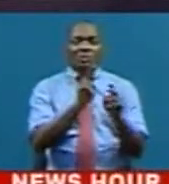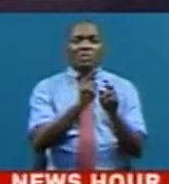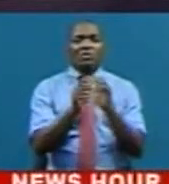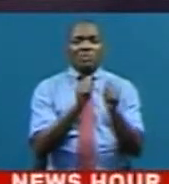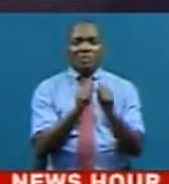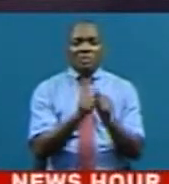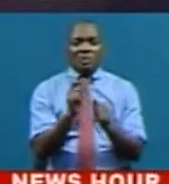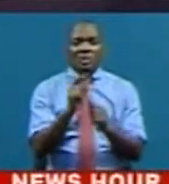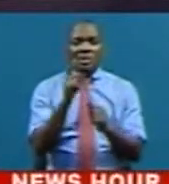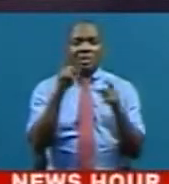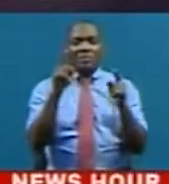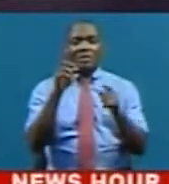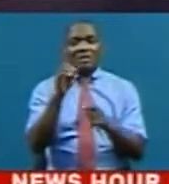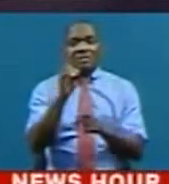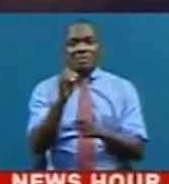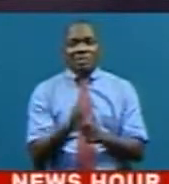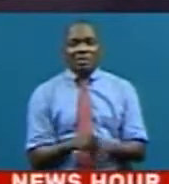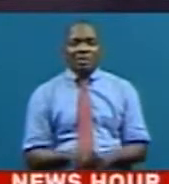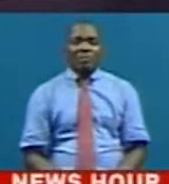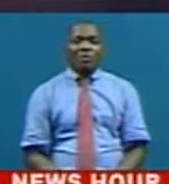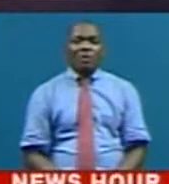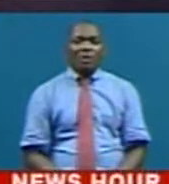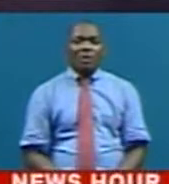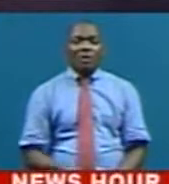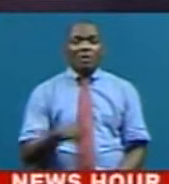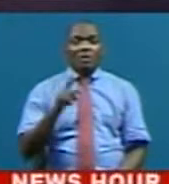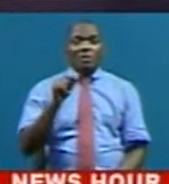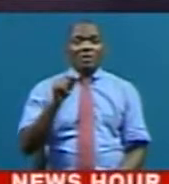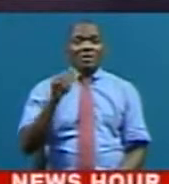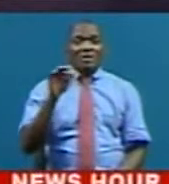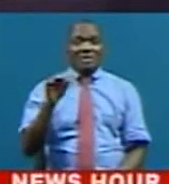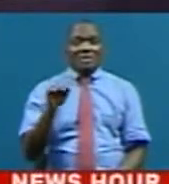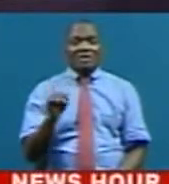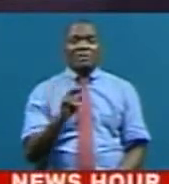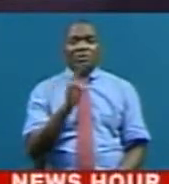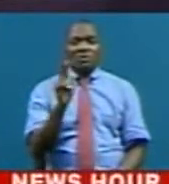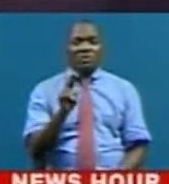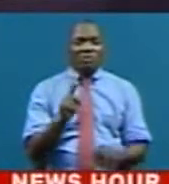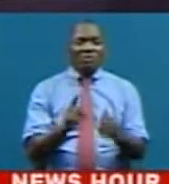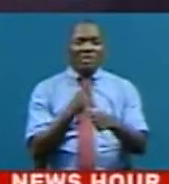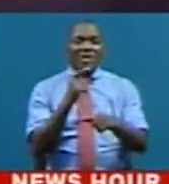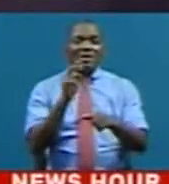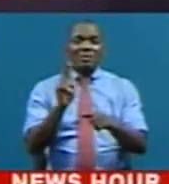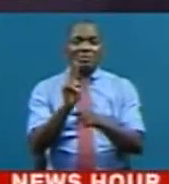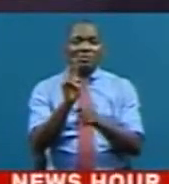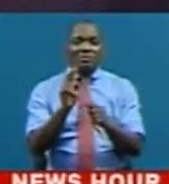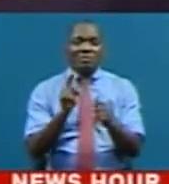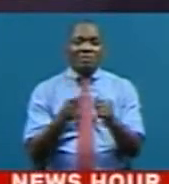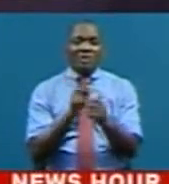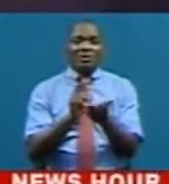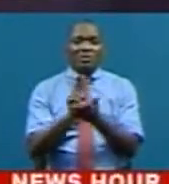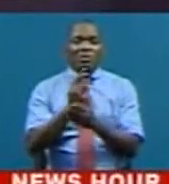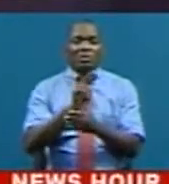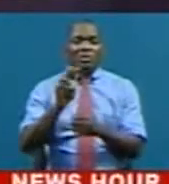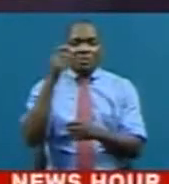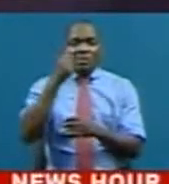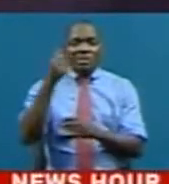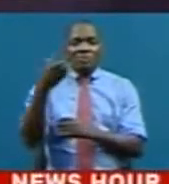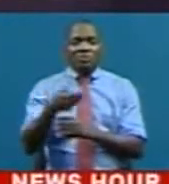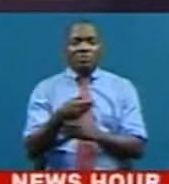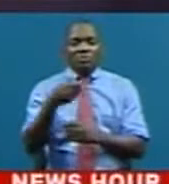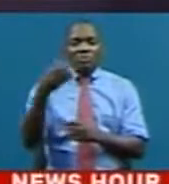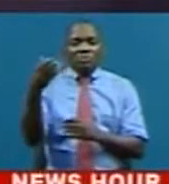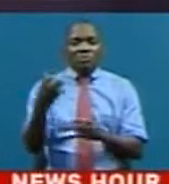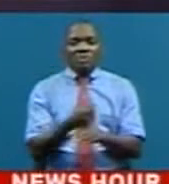Championship in December. Dubbed Akofna 2019, KNUST is the first university in West Africa to win